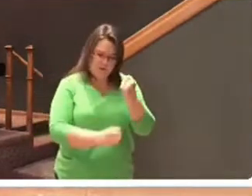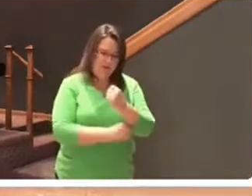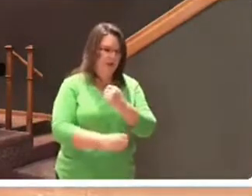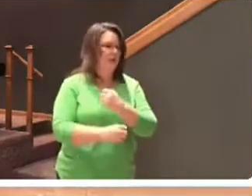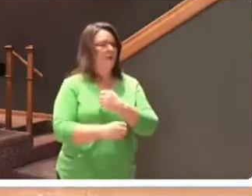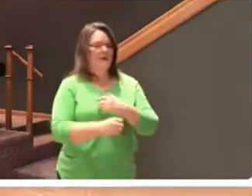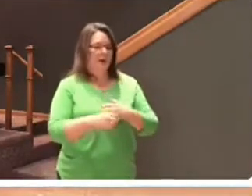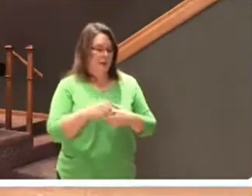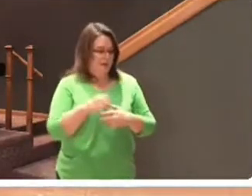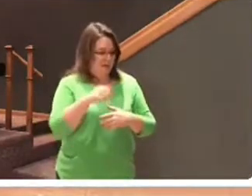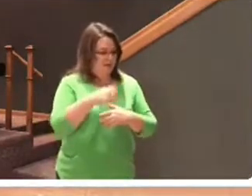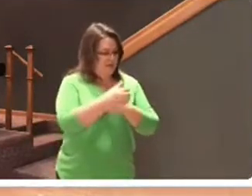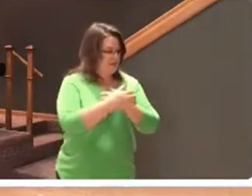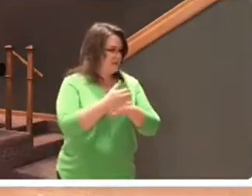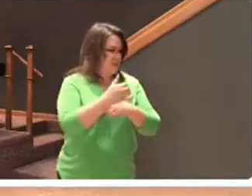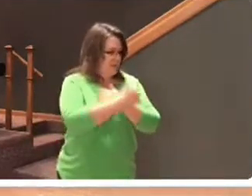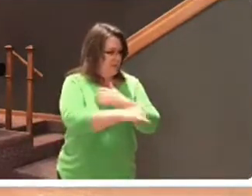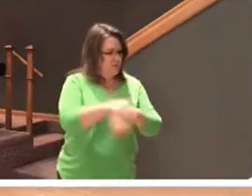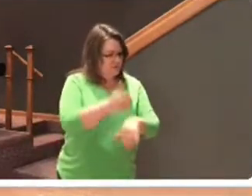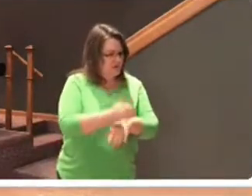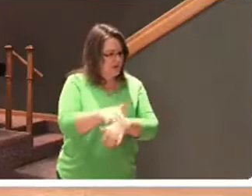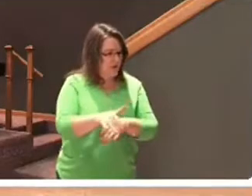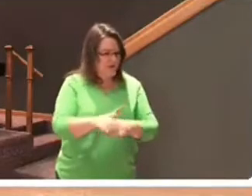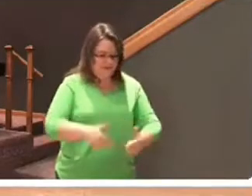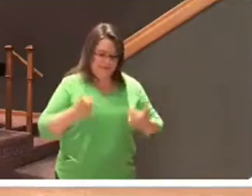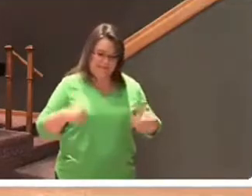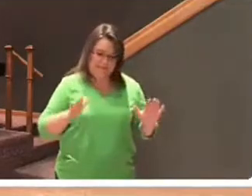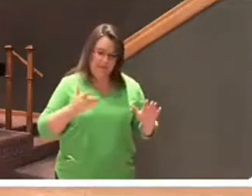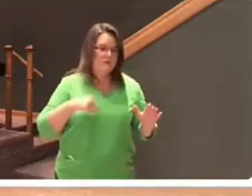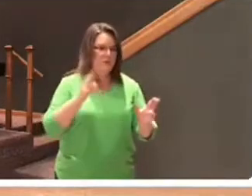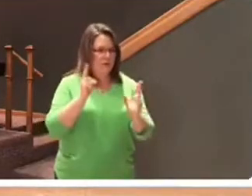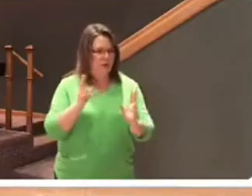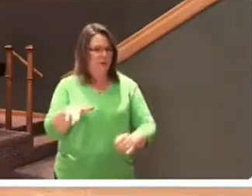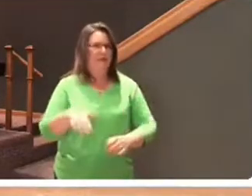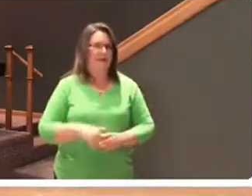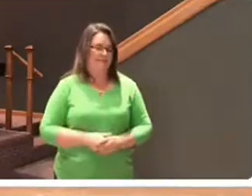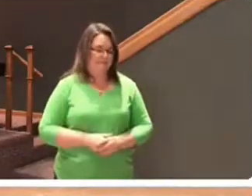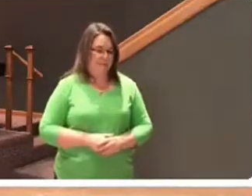was founded upon, and they laid down their lives, and so we honor that.